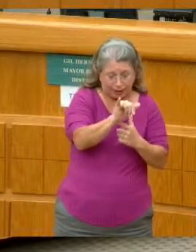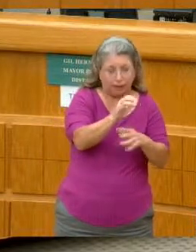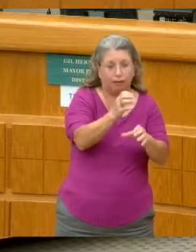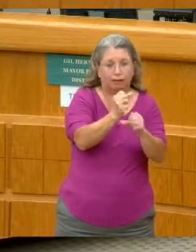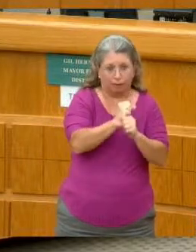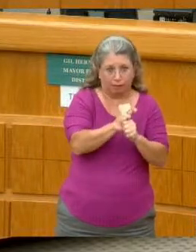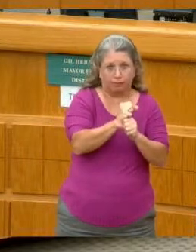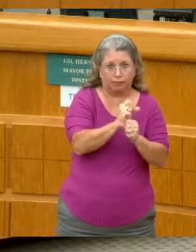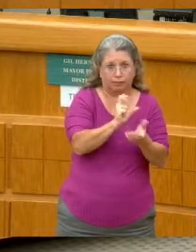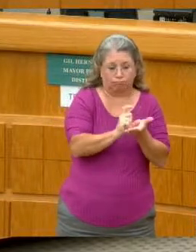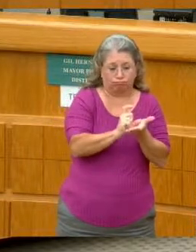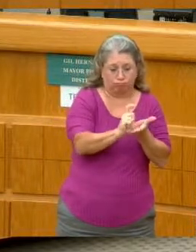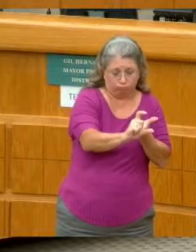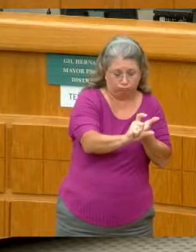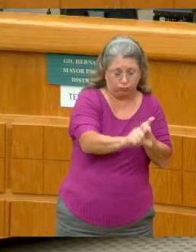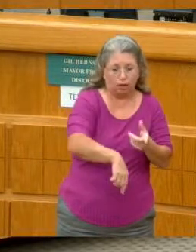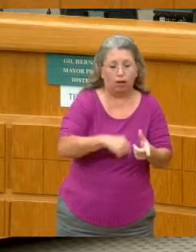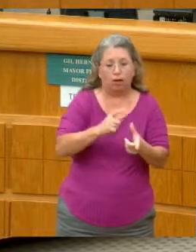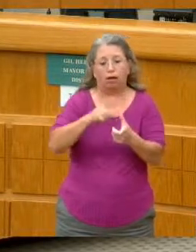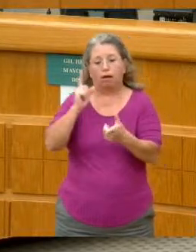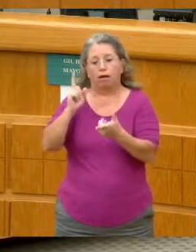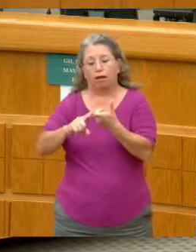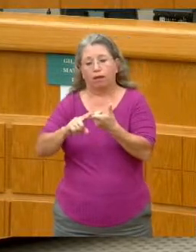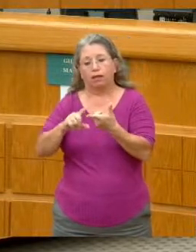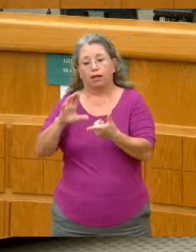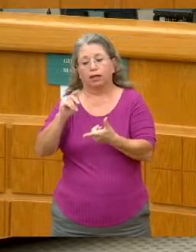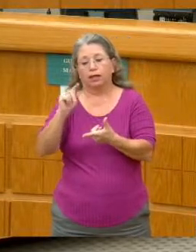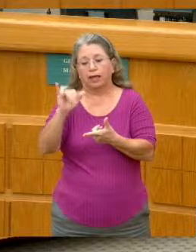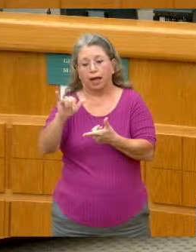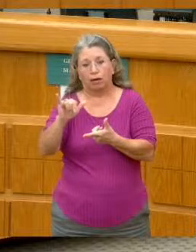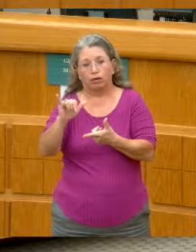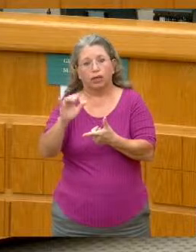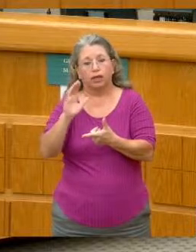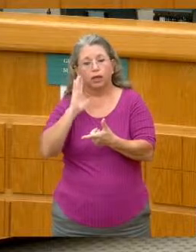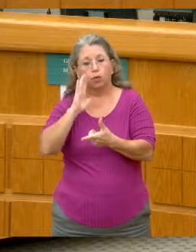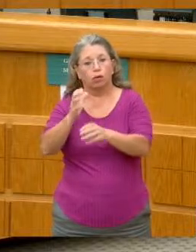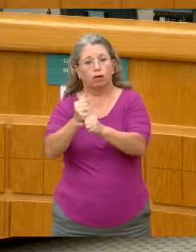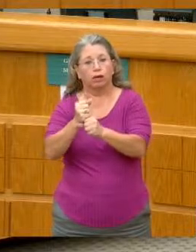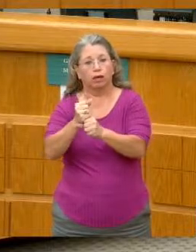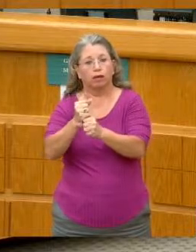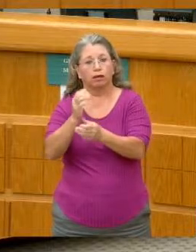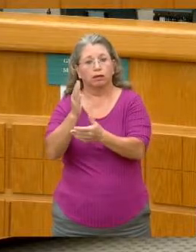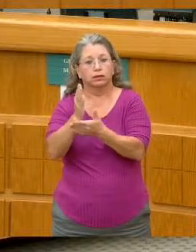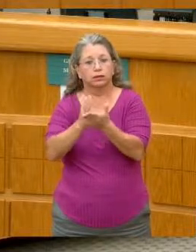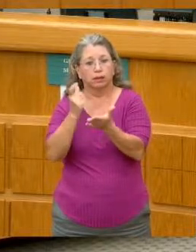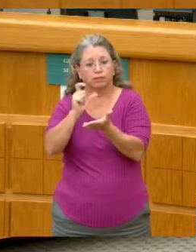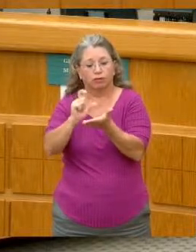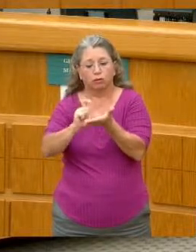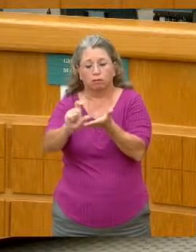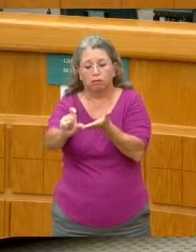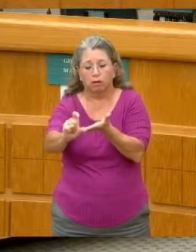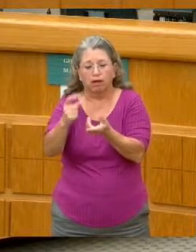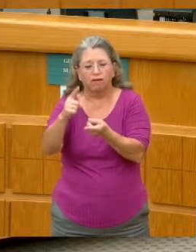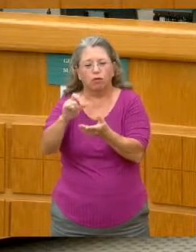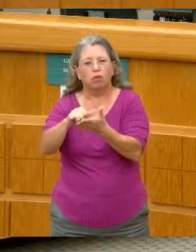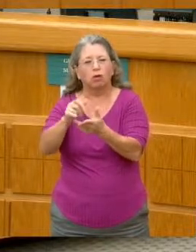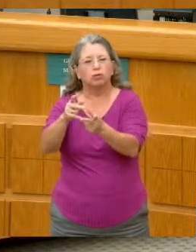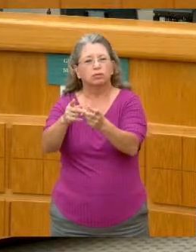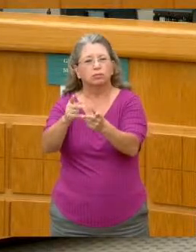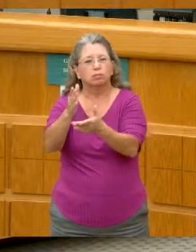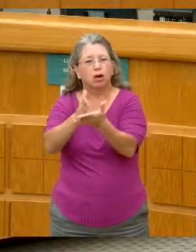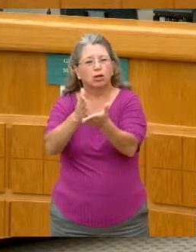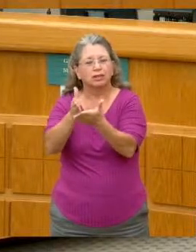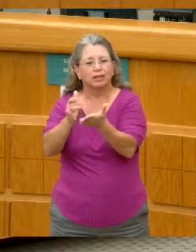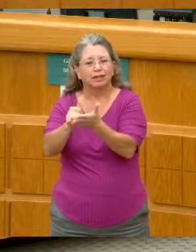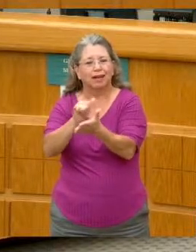County judge got an allocation for the unincorporated areas. And you put the two together, it's approximately